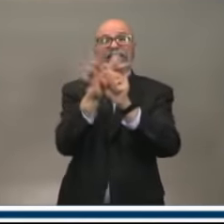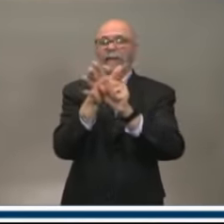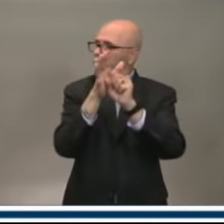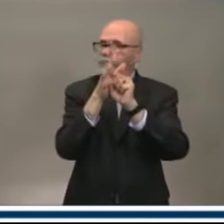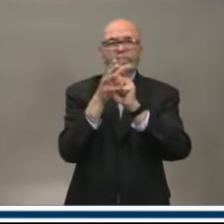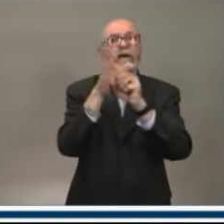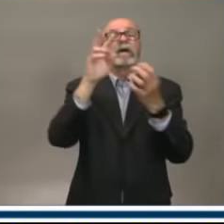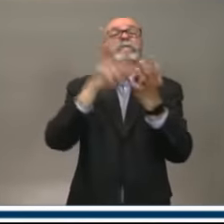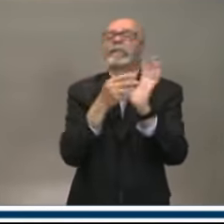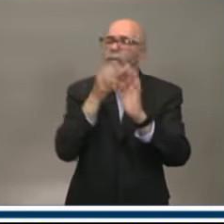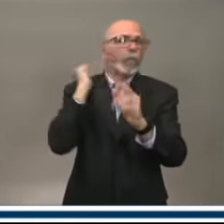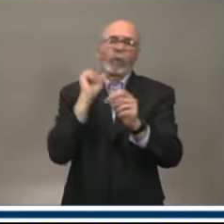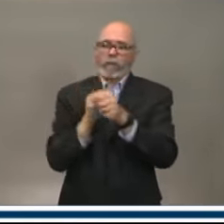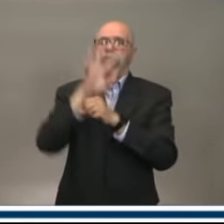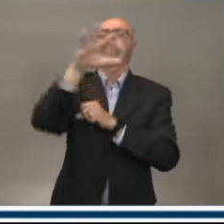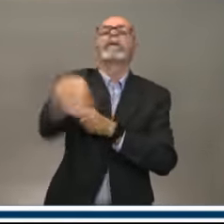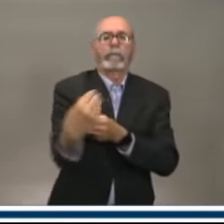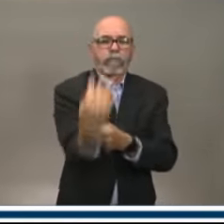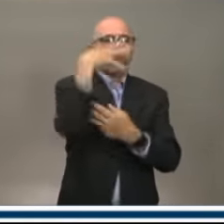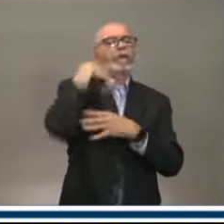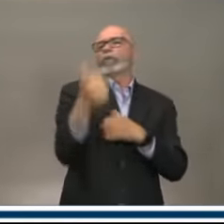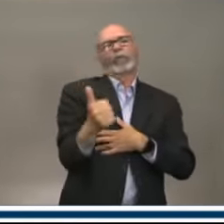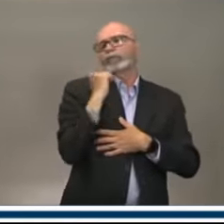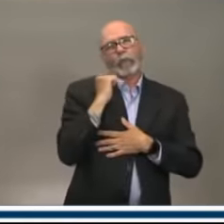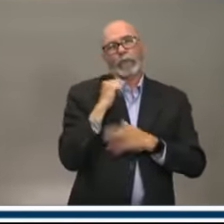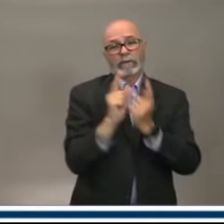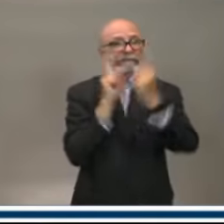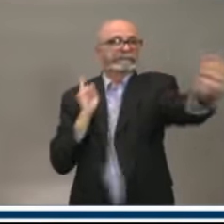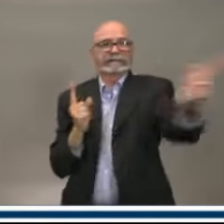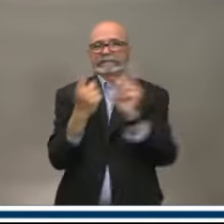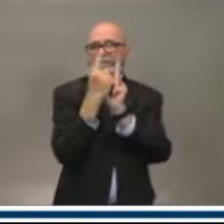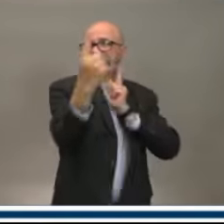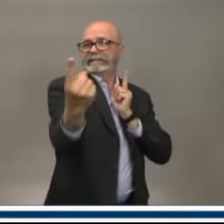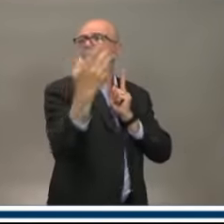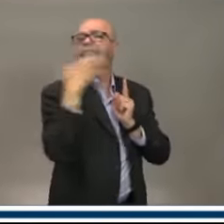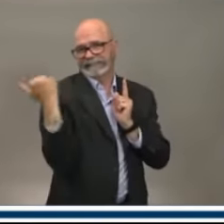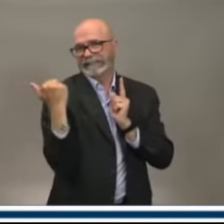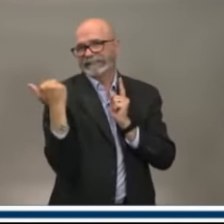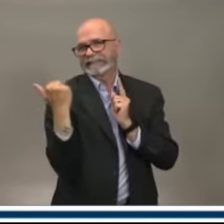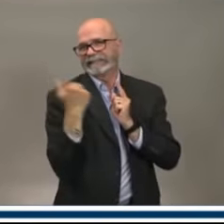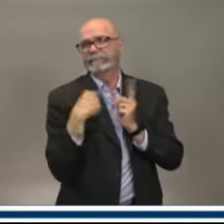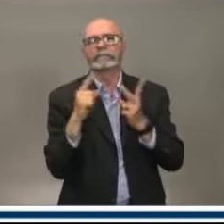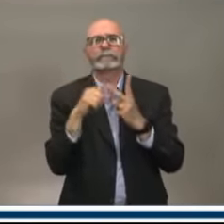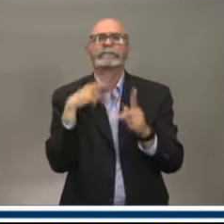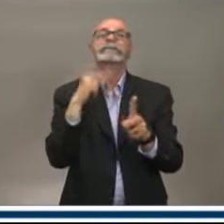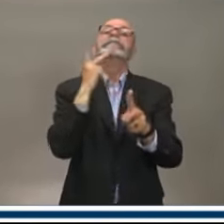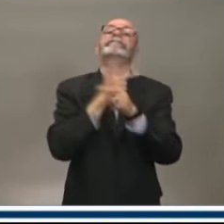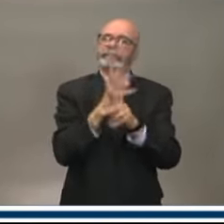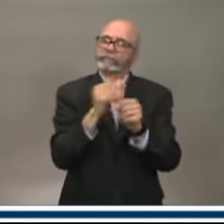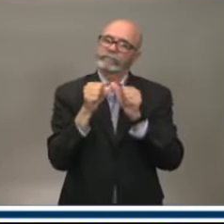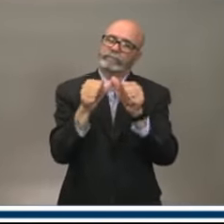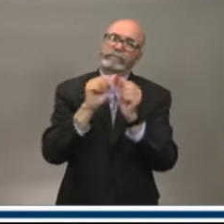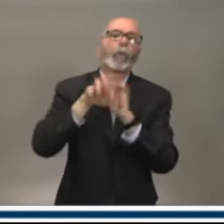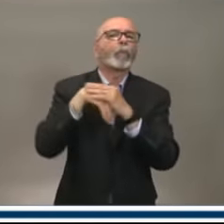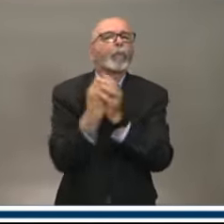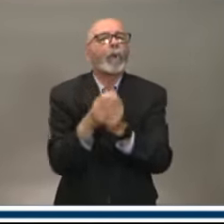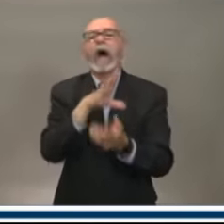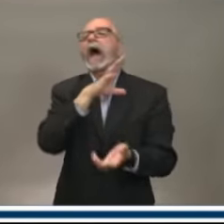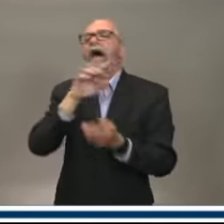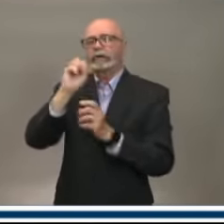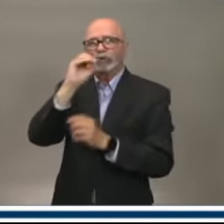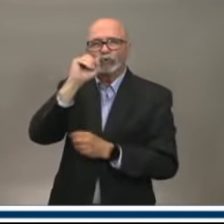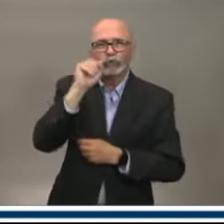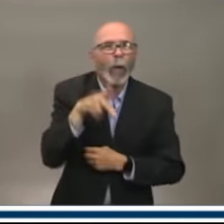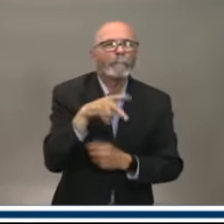spread from person to person. Continuing to practice, as I said earlier today, the good hygiene measures around hand